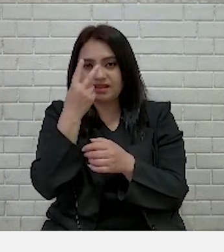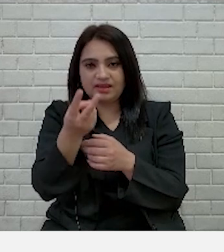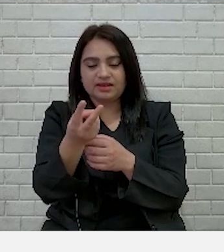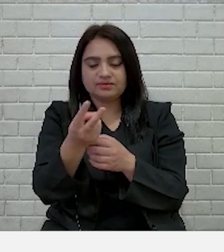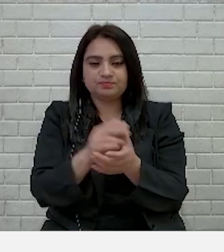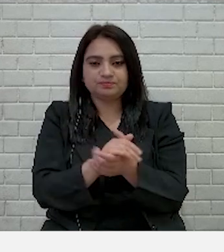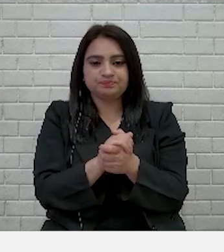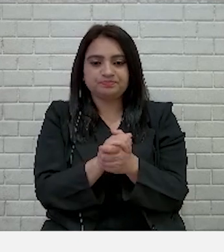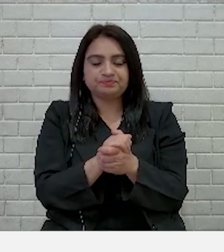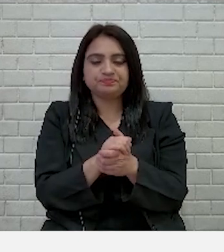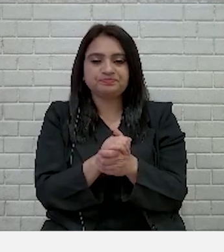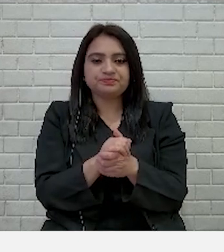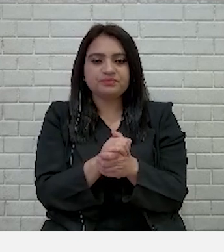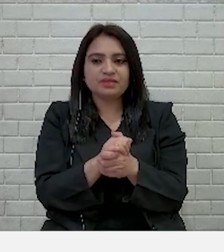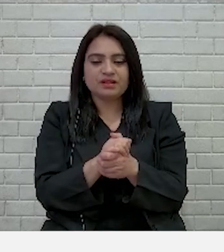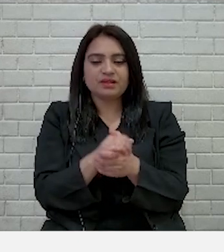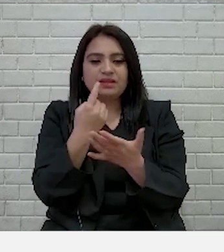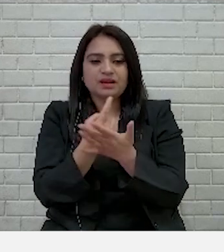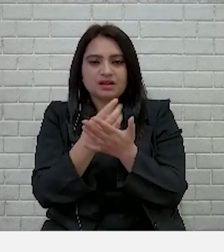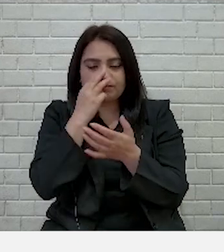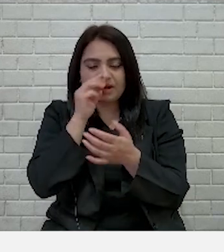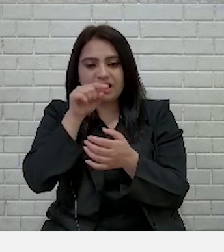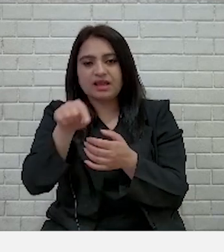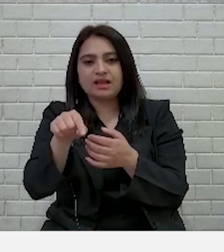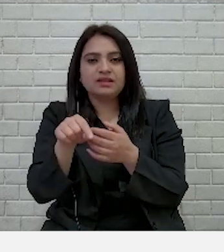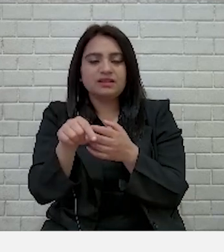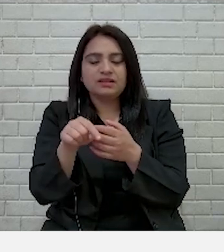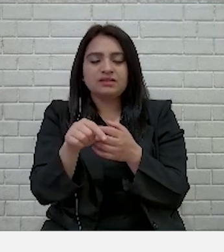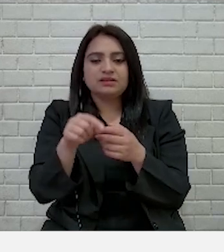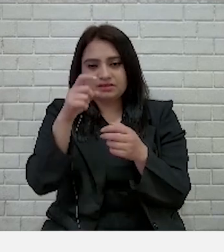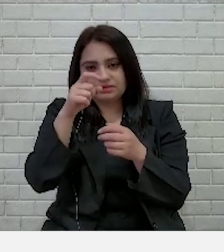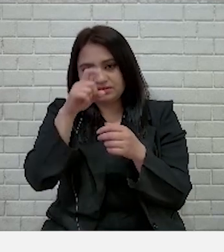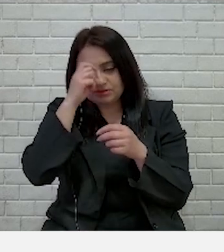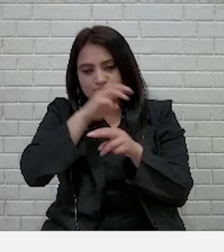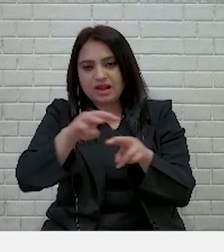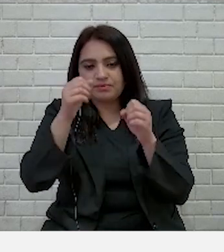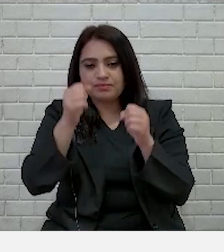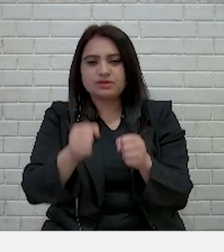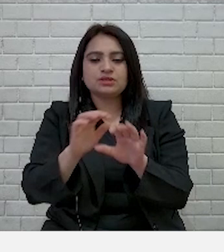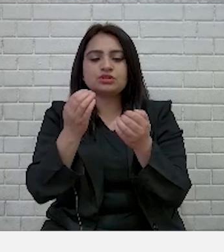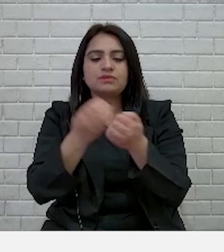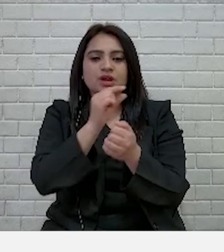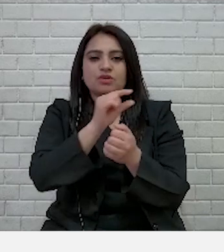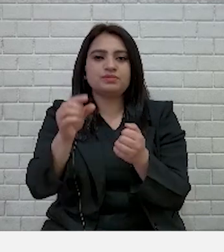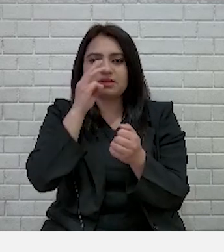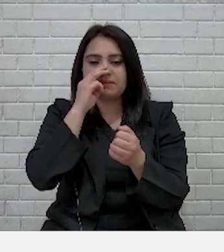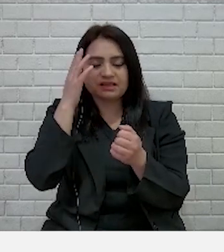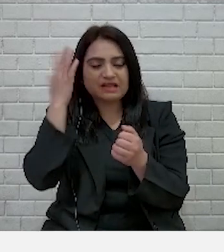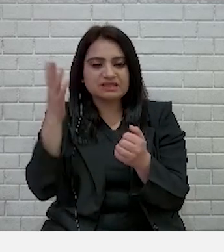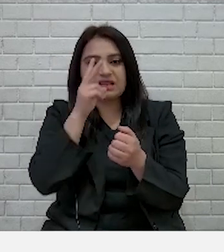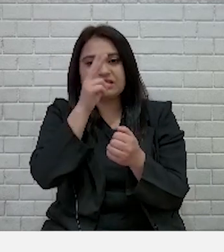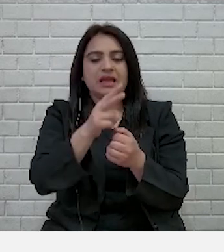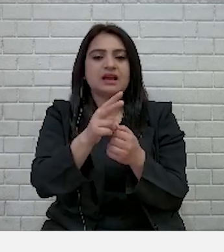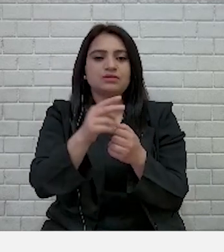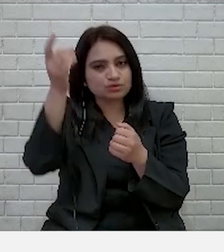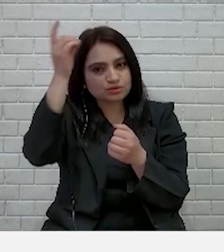communities living in the Tarai region and the flavors and the tradition, culture and arts, they are still in the background. They are not